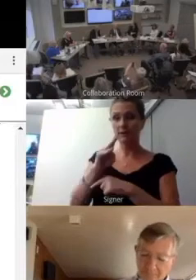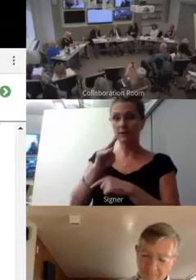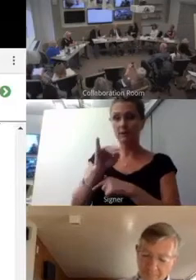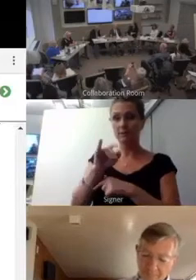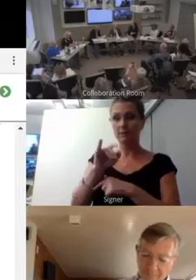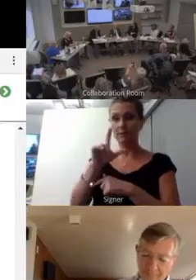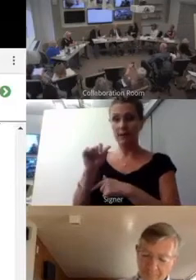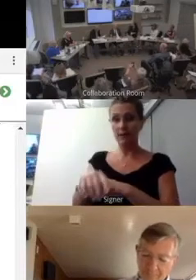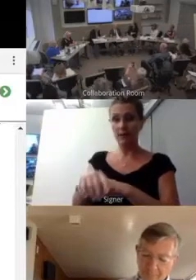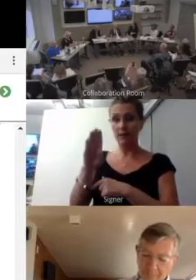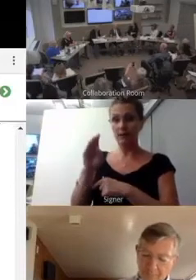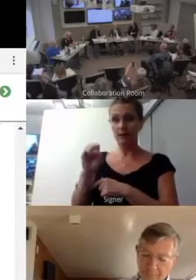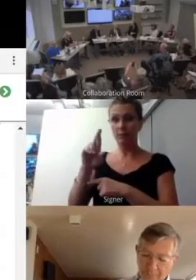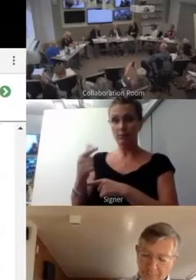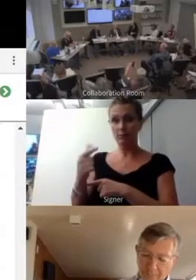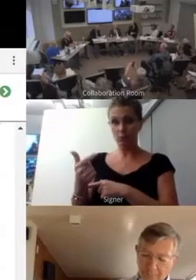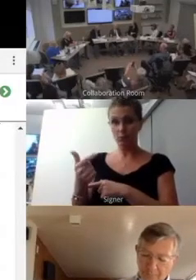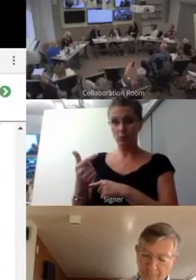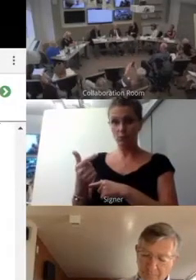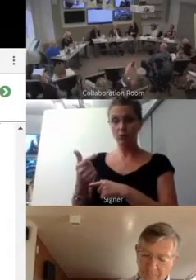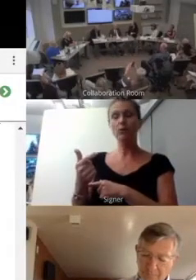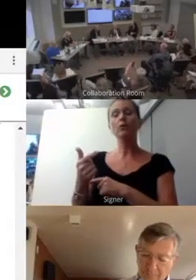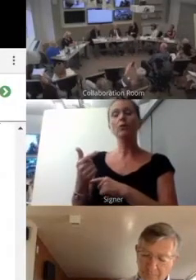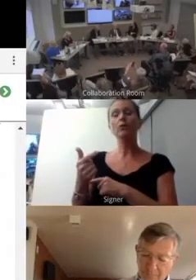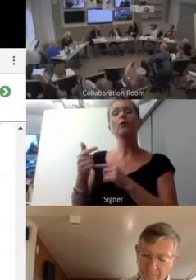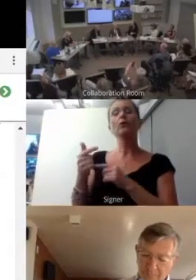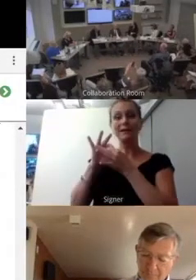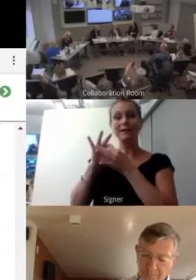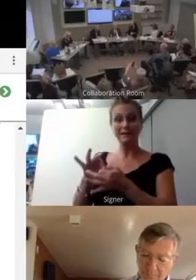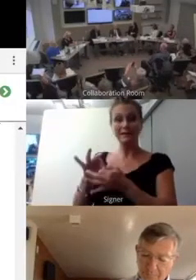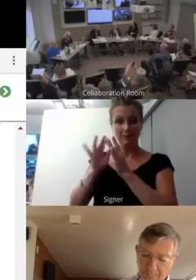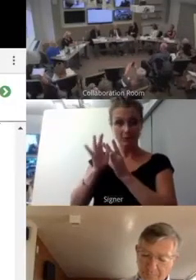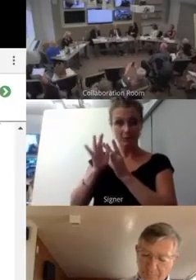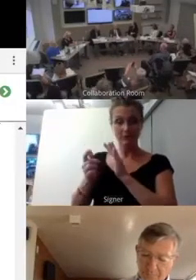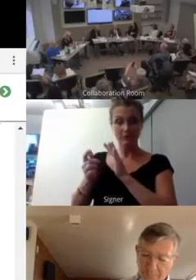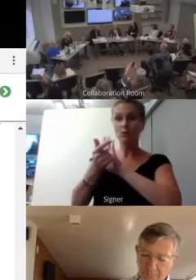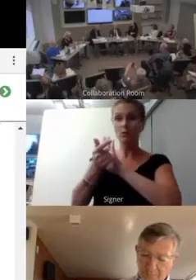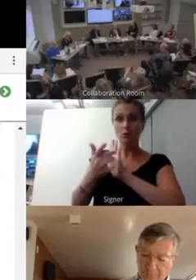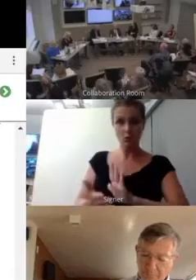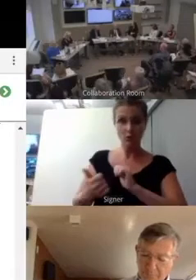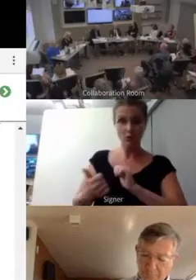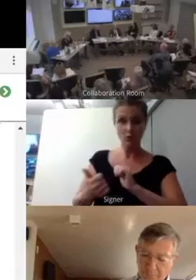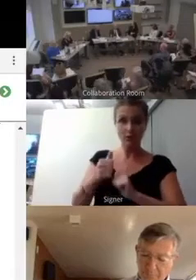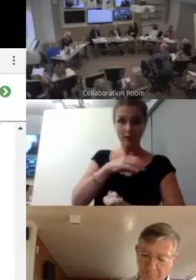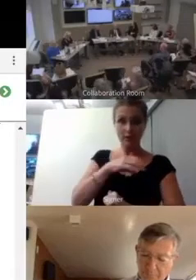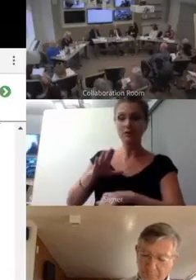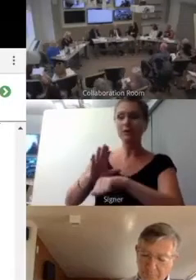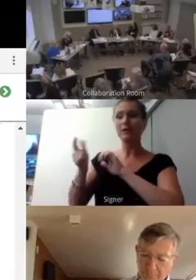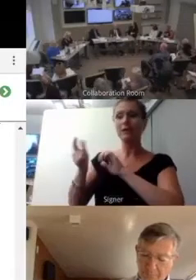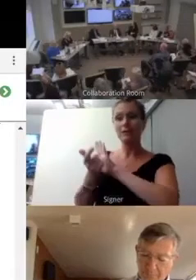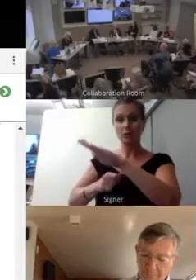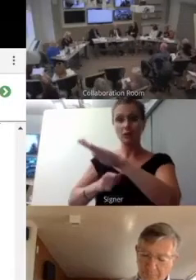with the Commission. She's legal advisor to, and part of her functions includes advising those who do